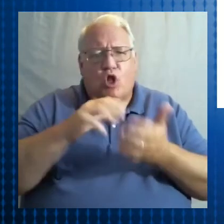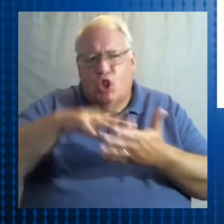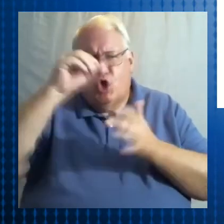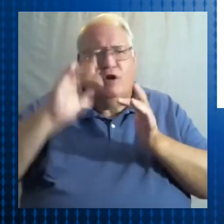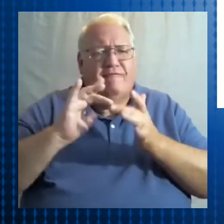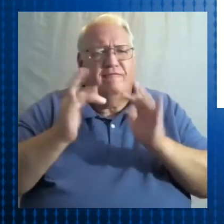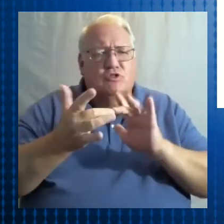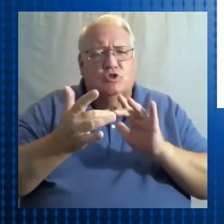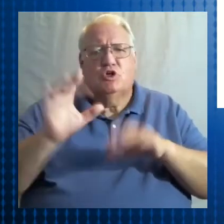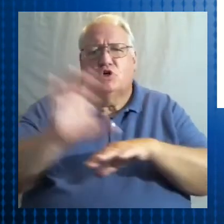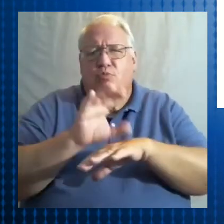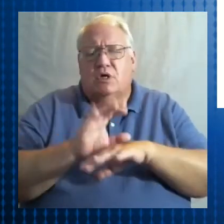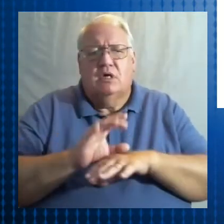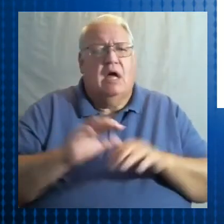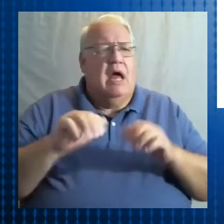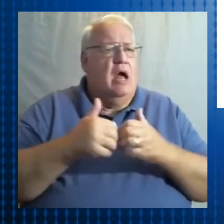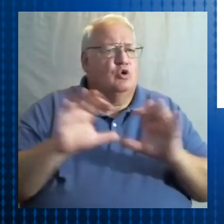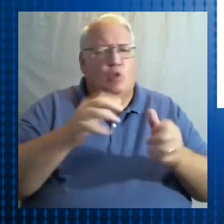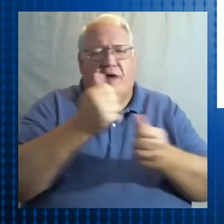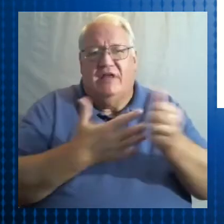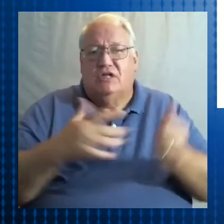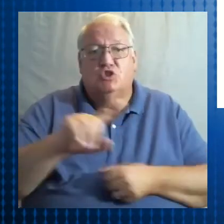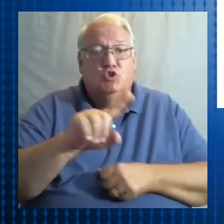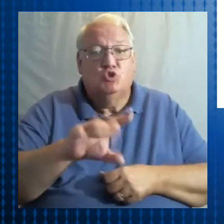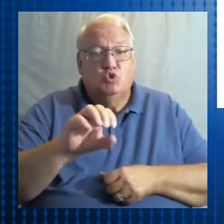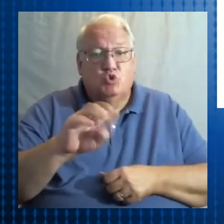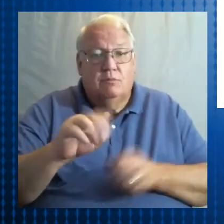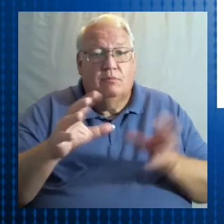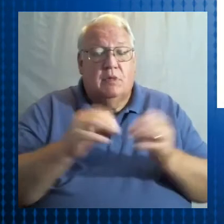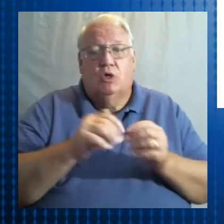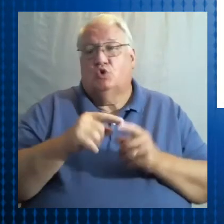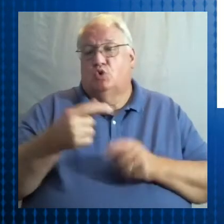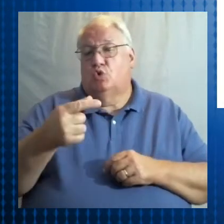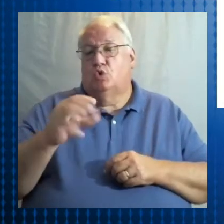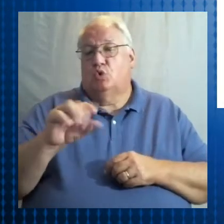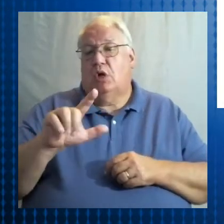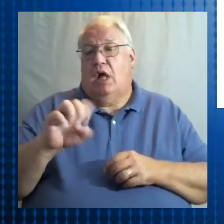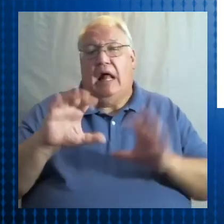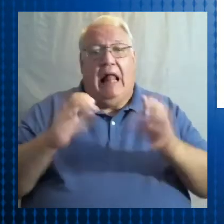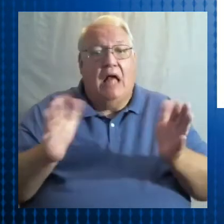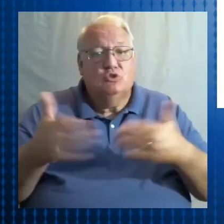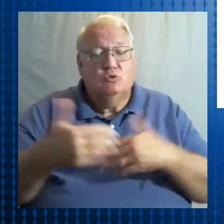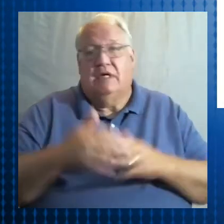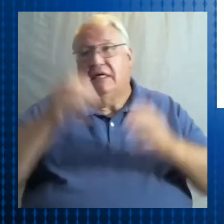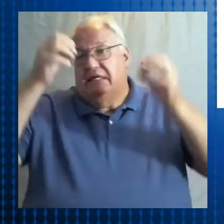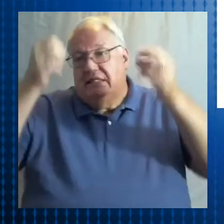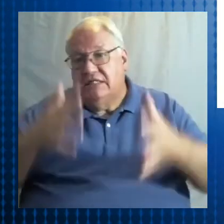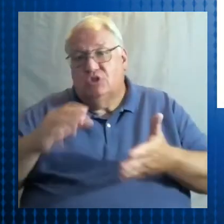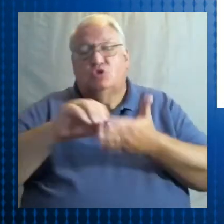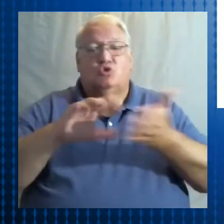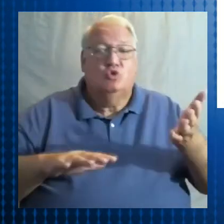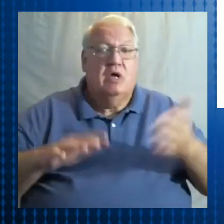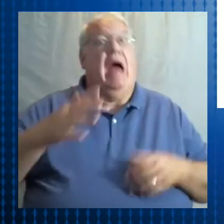help how to do everything from Zoom meetings to Google Classroom, teachers and students and